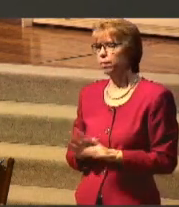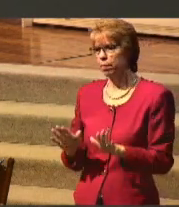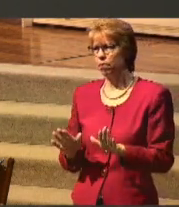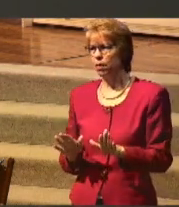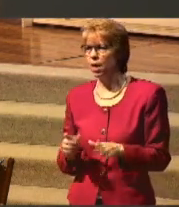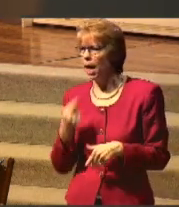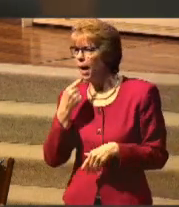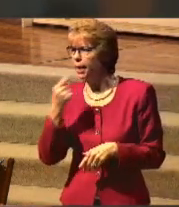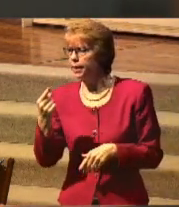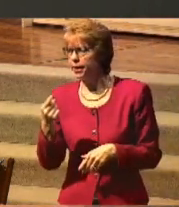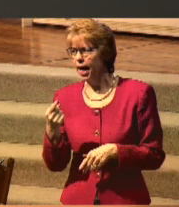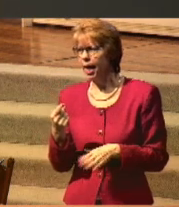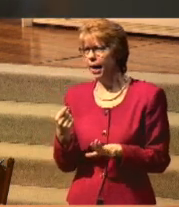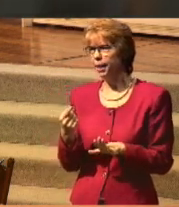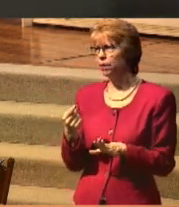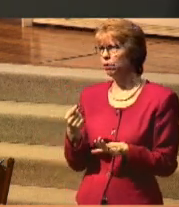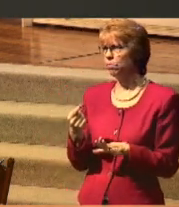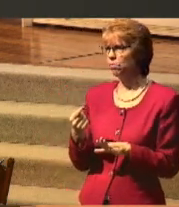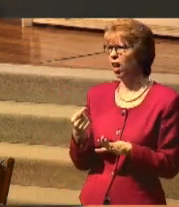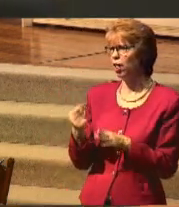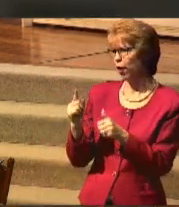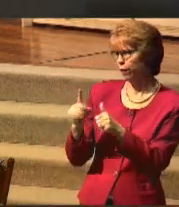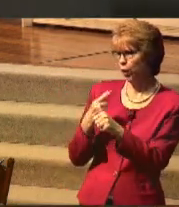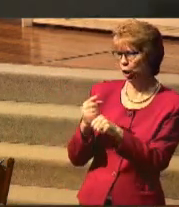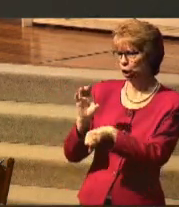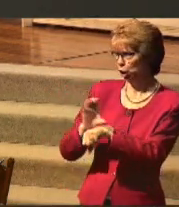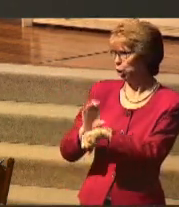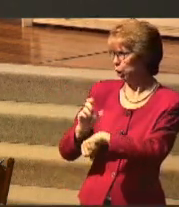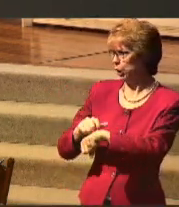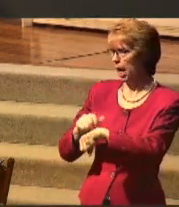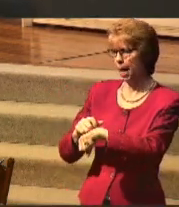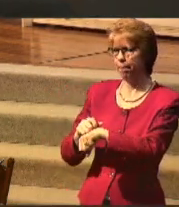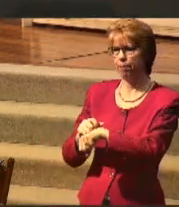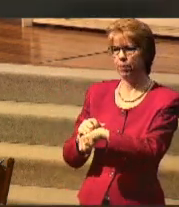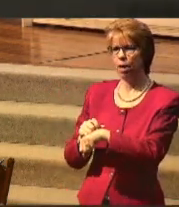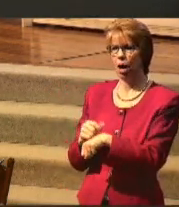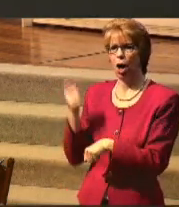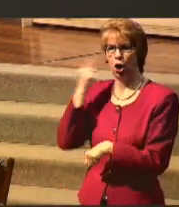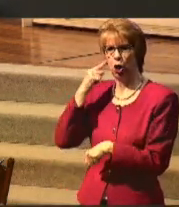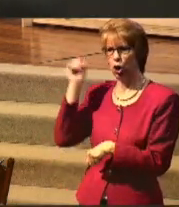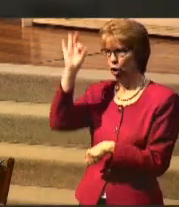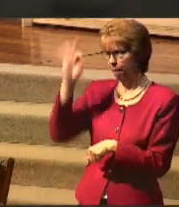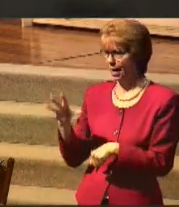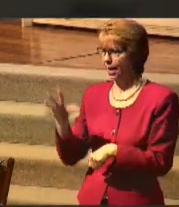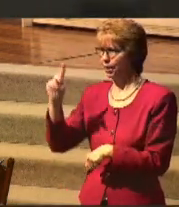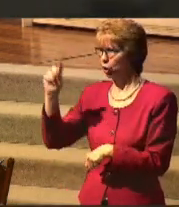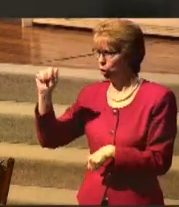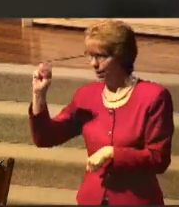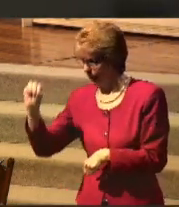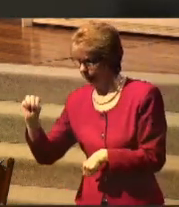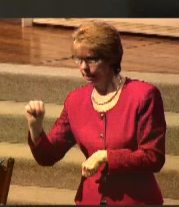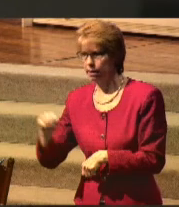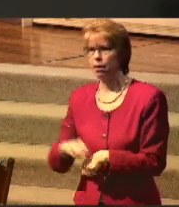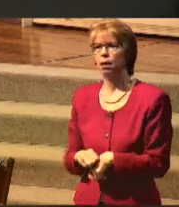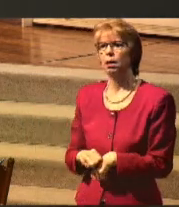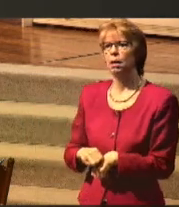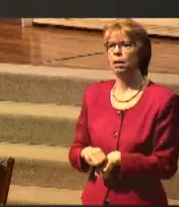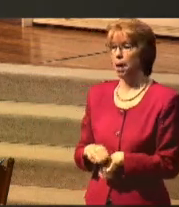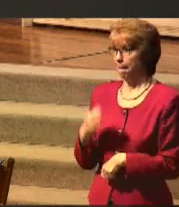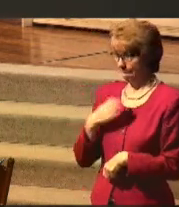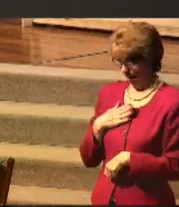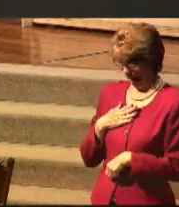early service. I told how I heard Pastor Jim say the other day, he was talking with someone, and this person was my